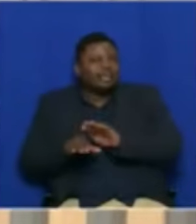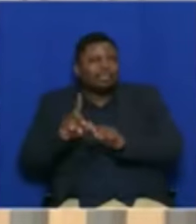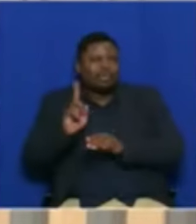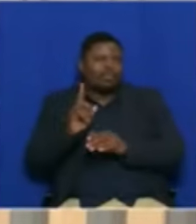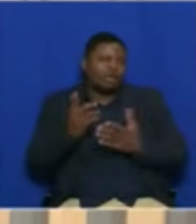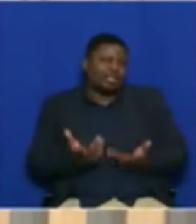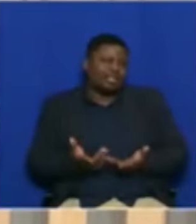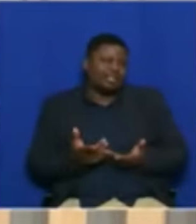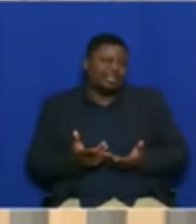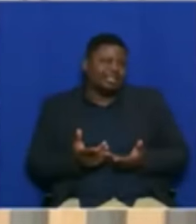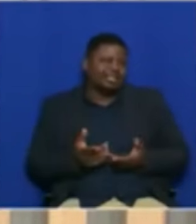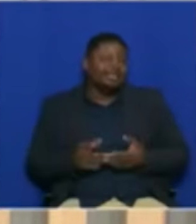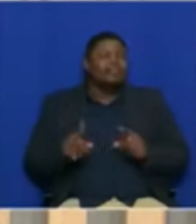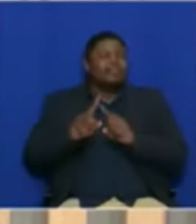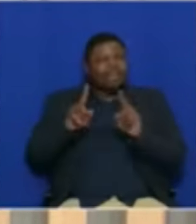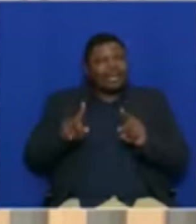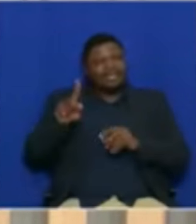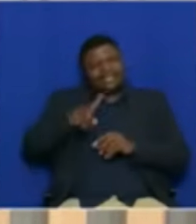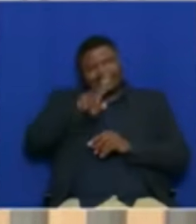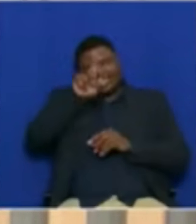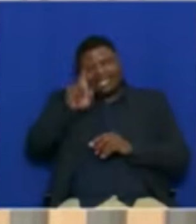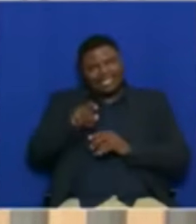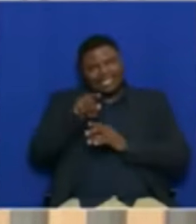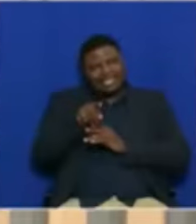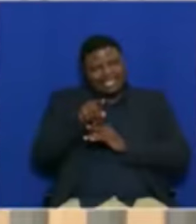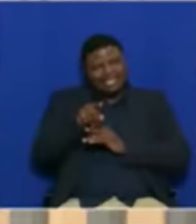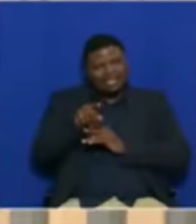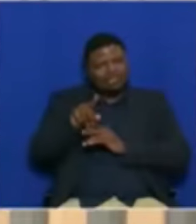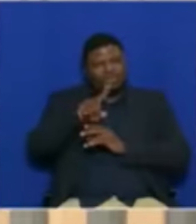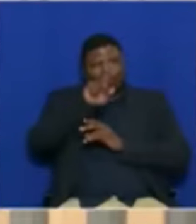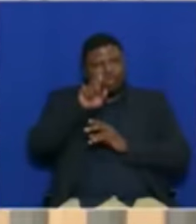to Advocate Johnson as the head of the